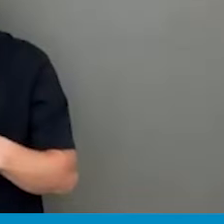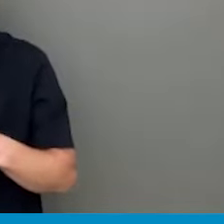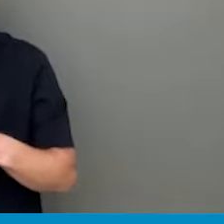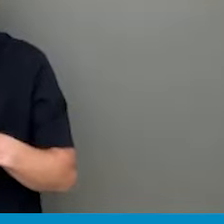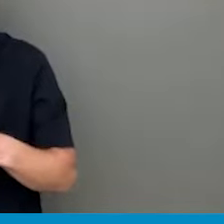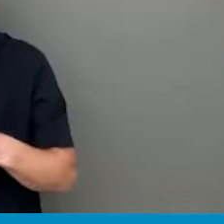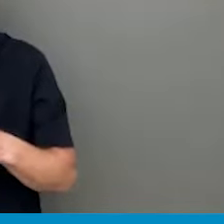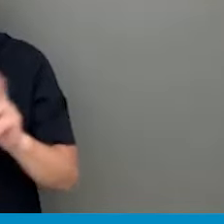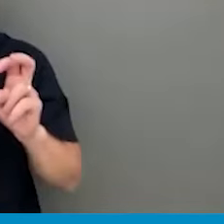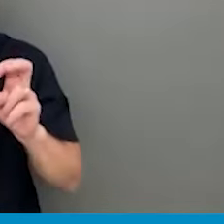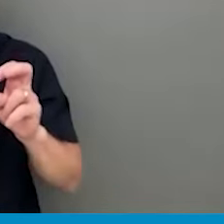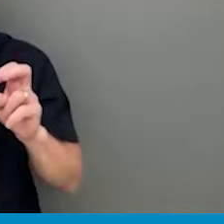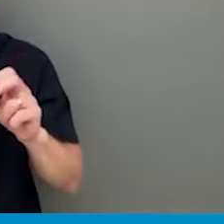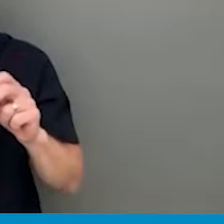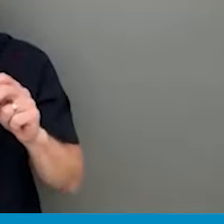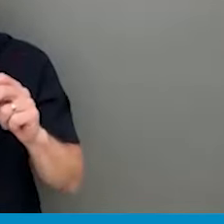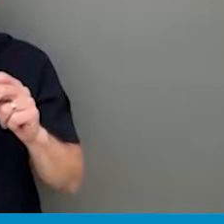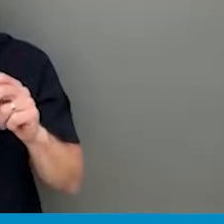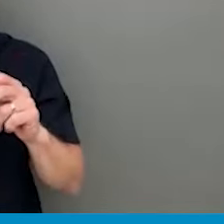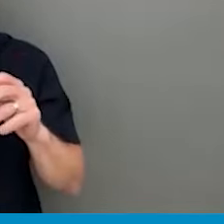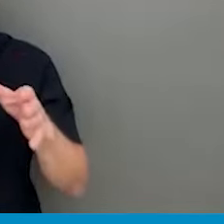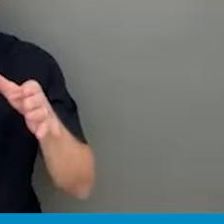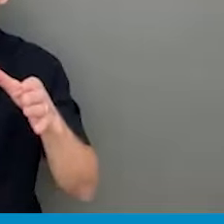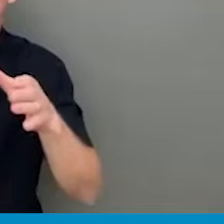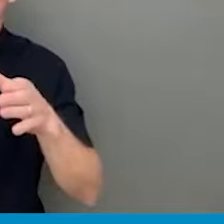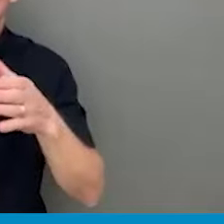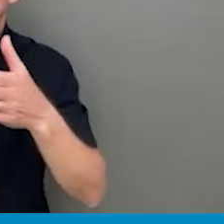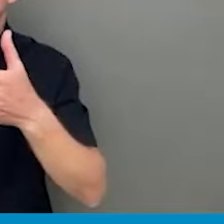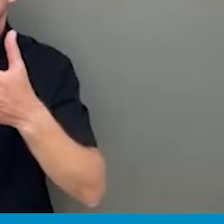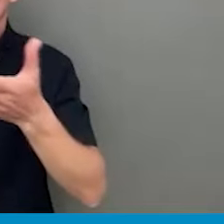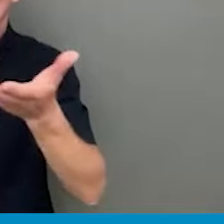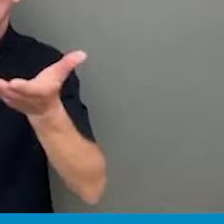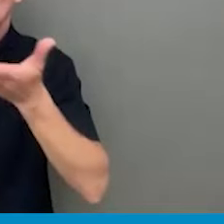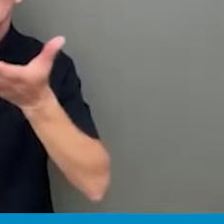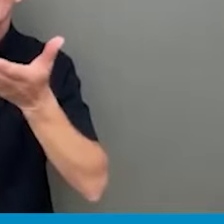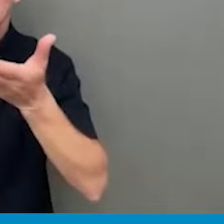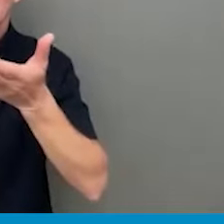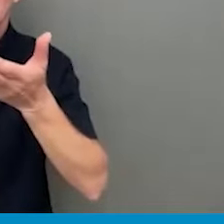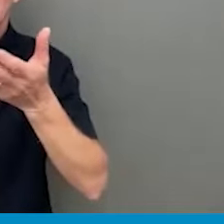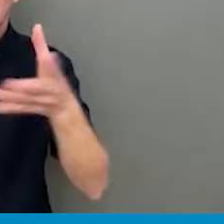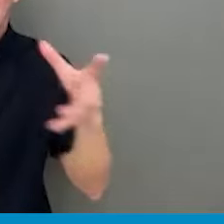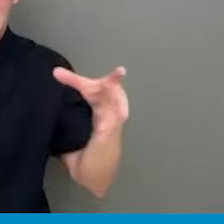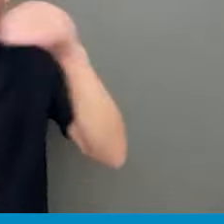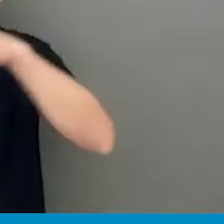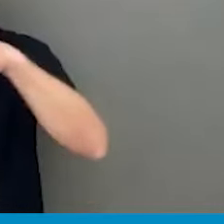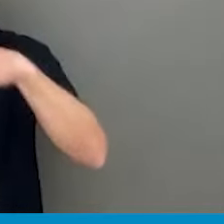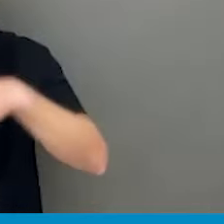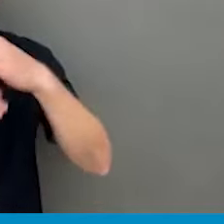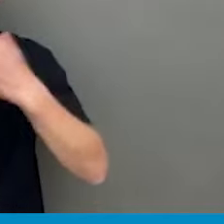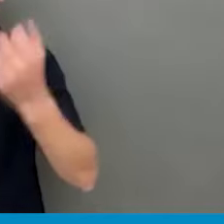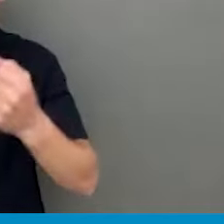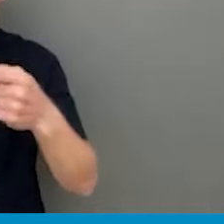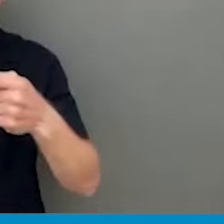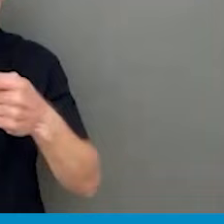mainstream services really inclusive for persons with disability, and resourcing this inclusion that we see missing in most